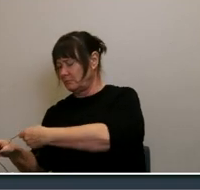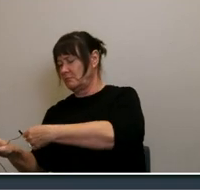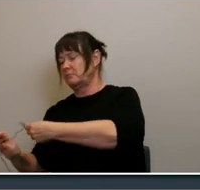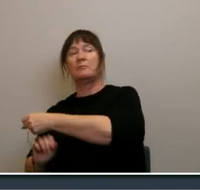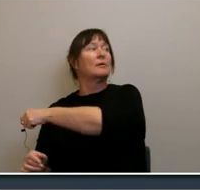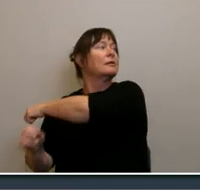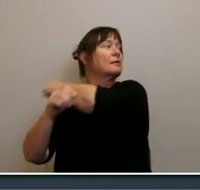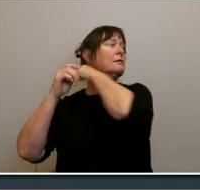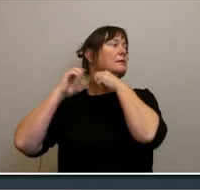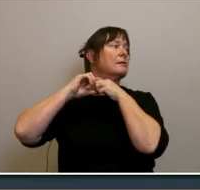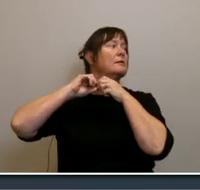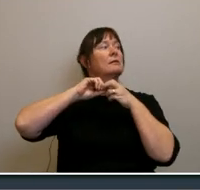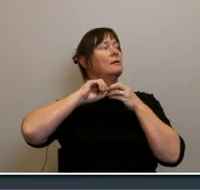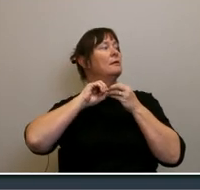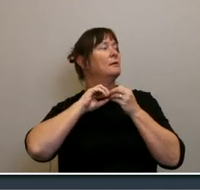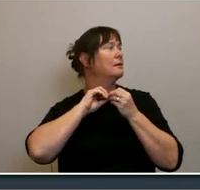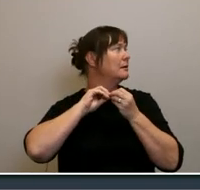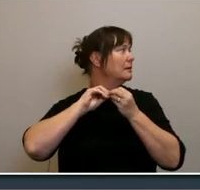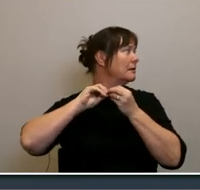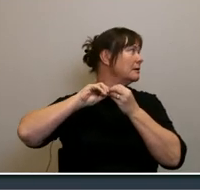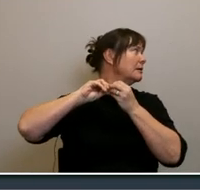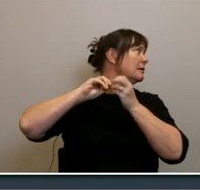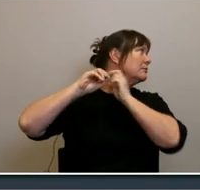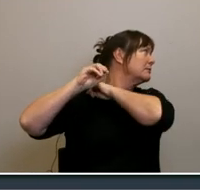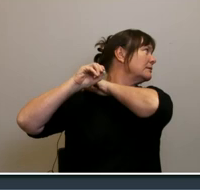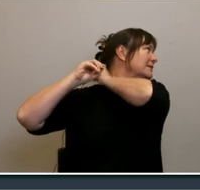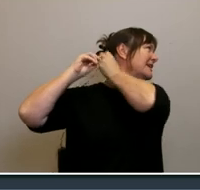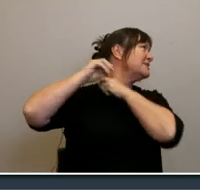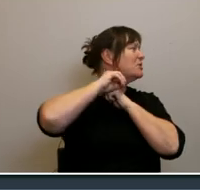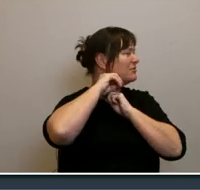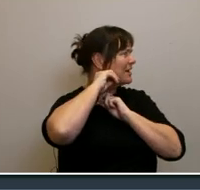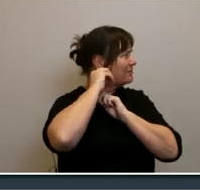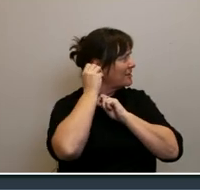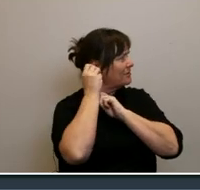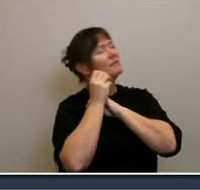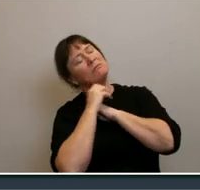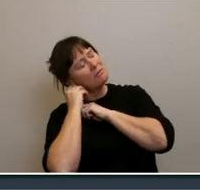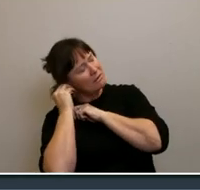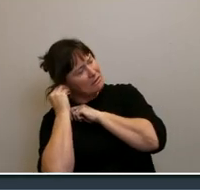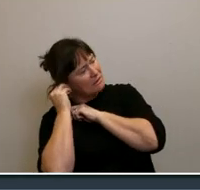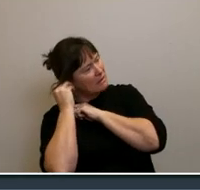You might need to bring the speaker right up. They're not particularly good at... How's that? Good?